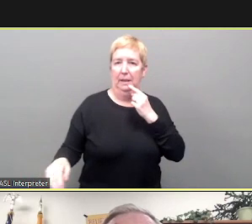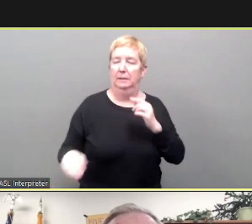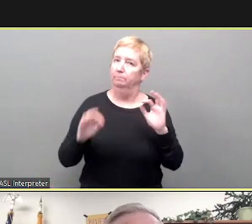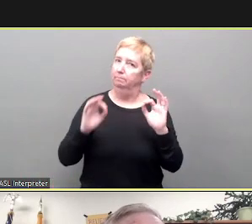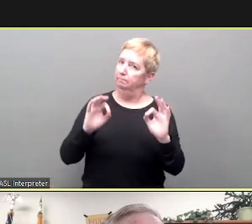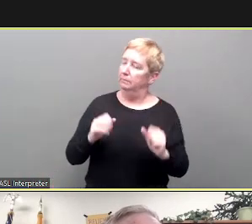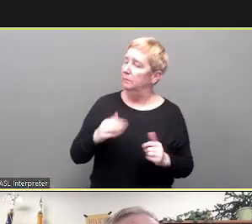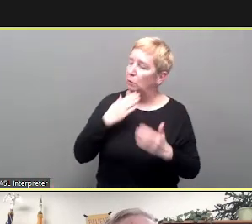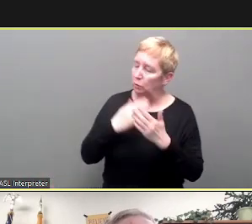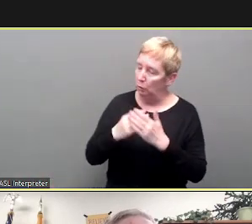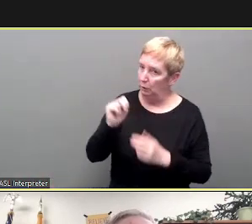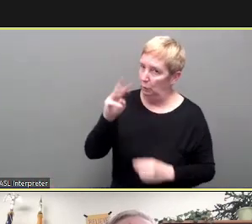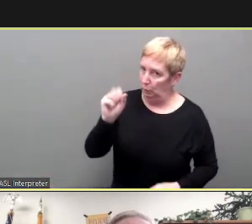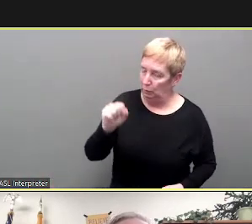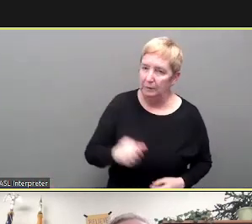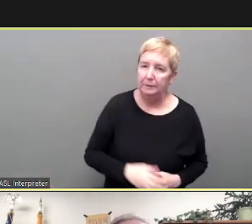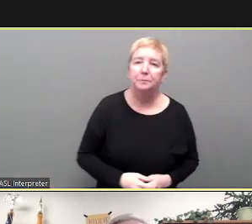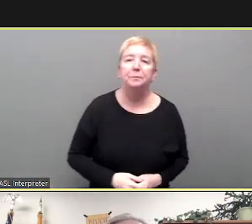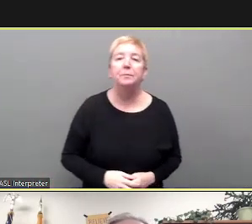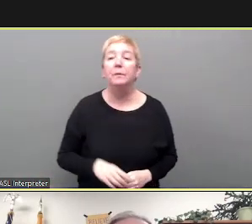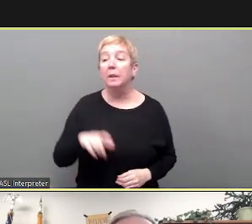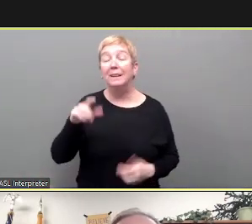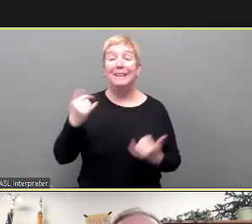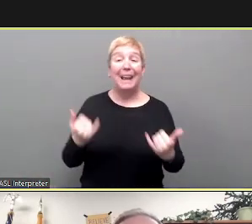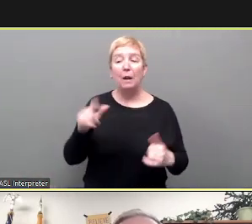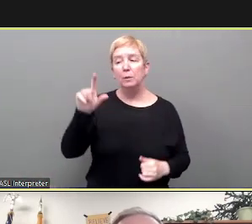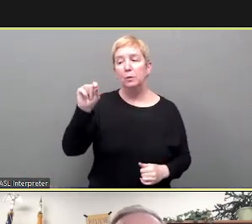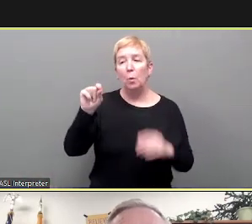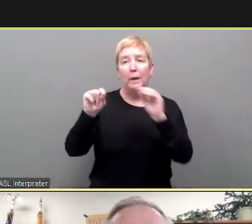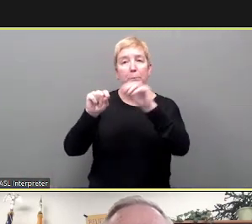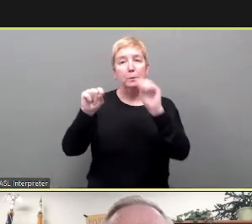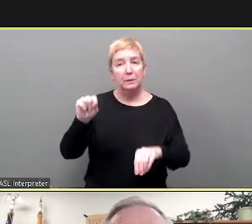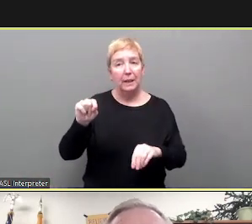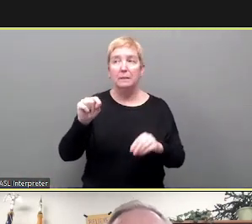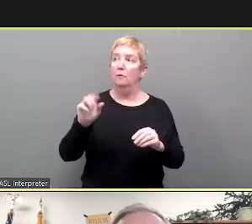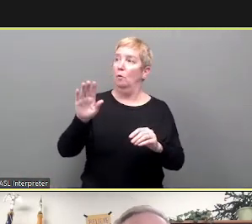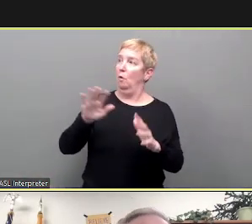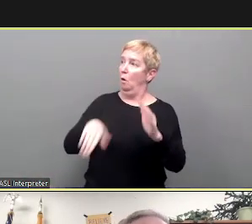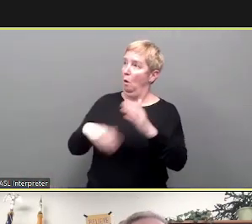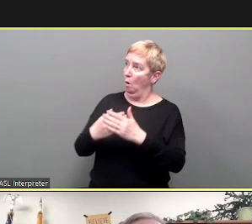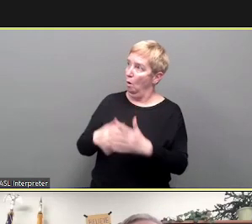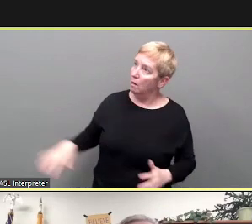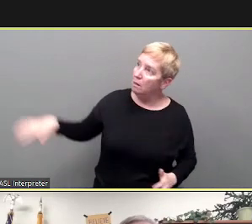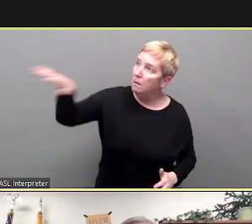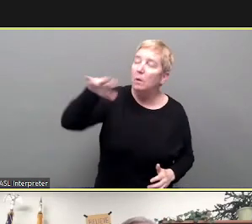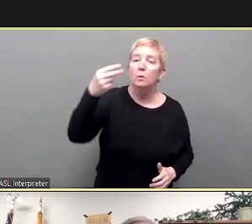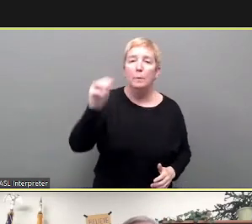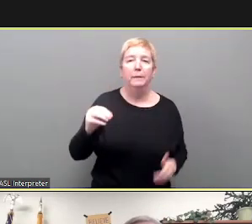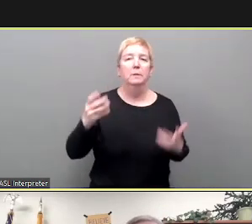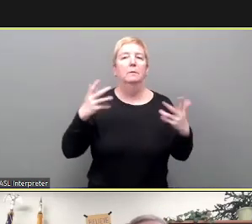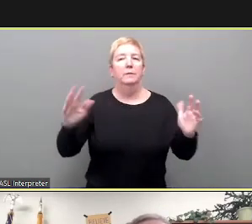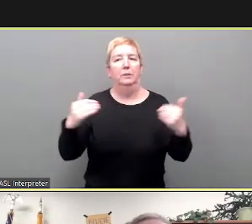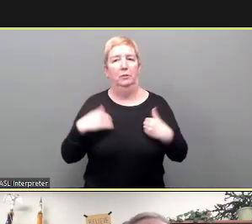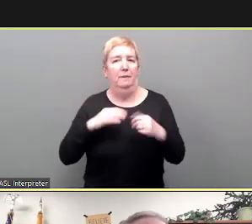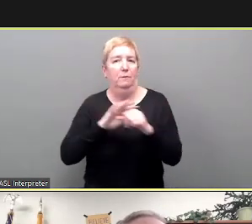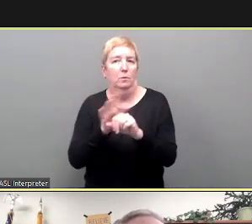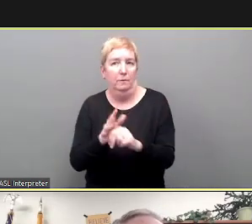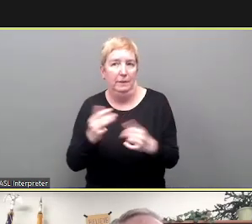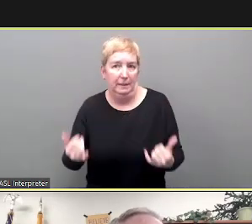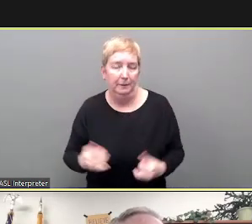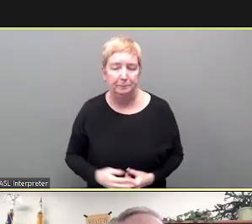of New Mexicans now have had COVID. There is another bright spot, and I wanted to show you that you can see